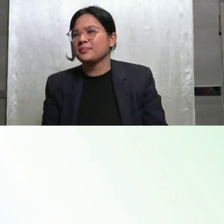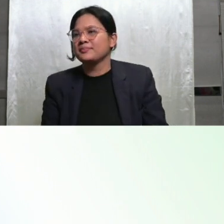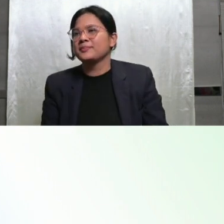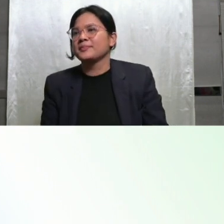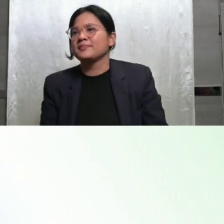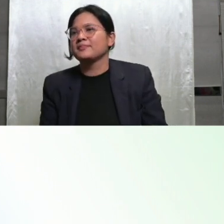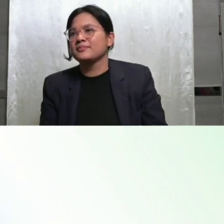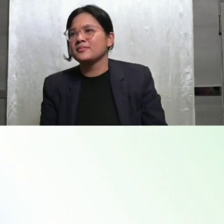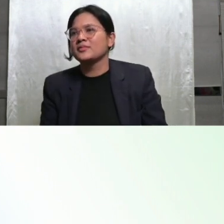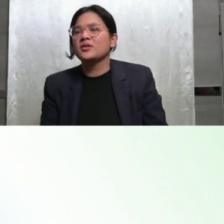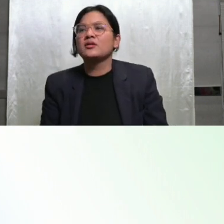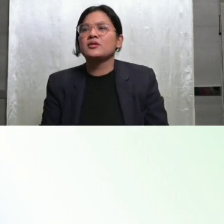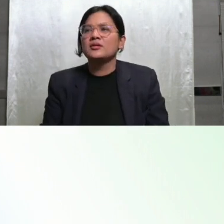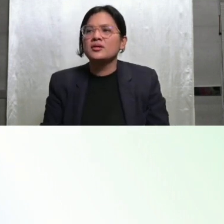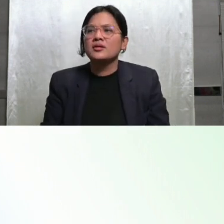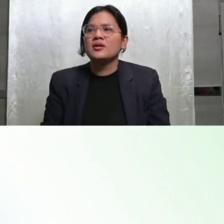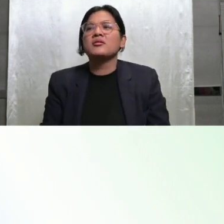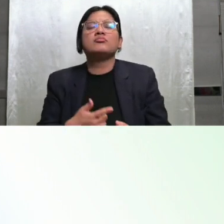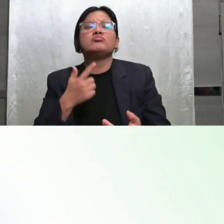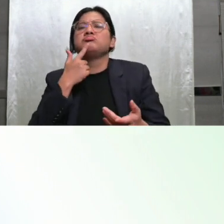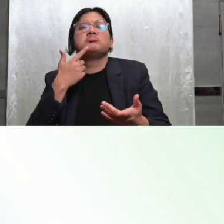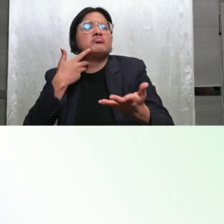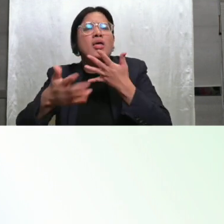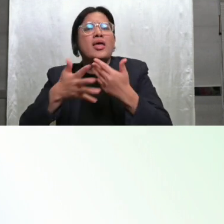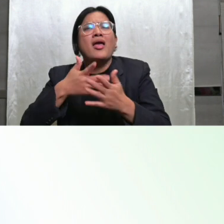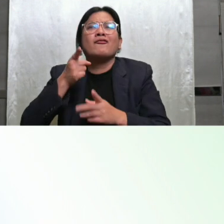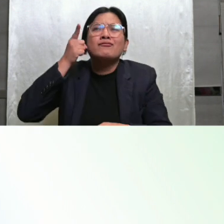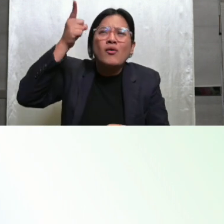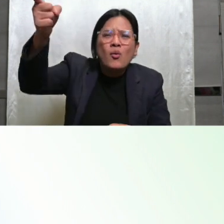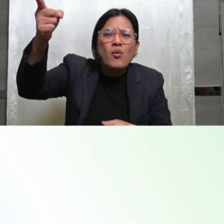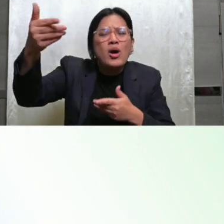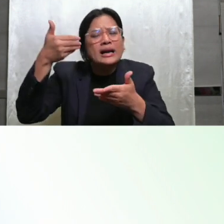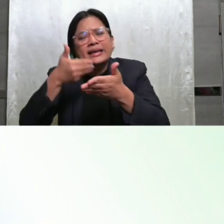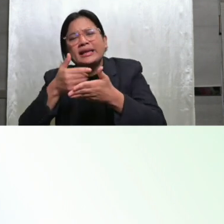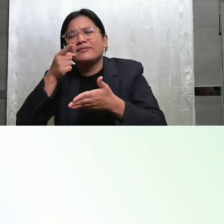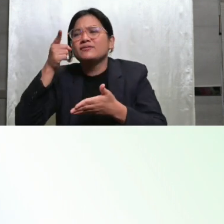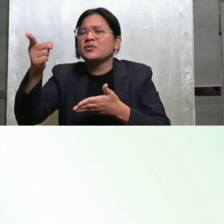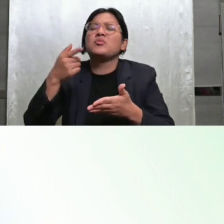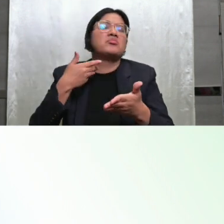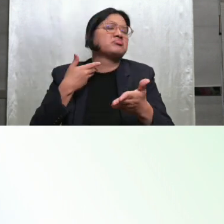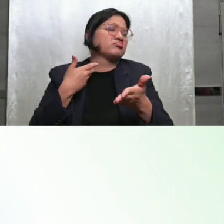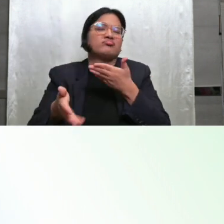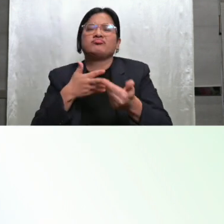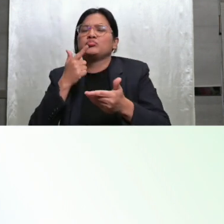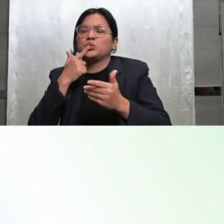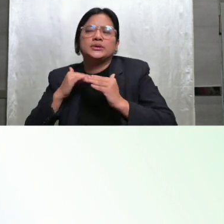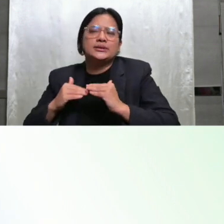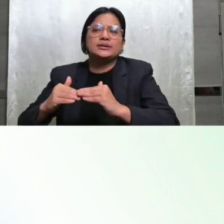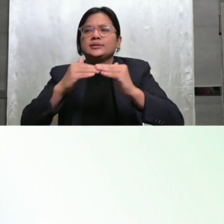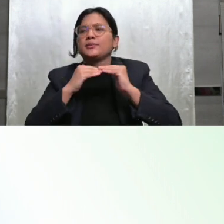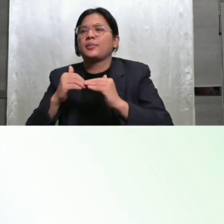can do alone. It should be a collaboration between governments, tech companies, and educational institutions to make it a